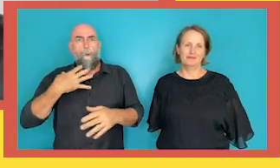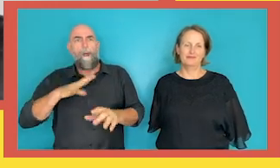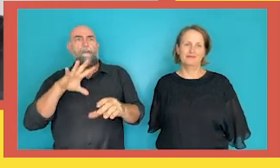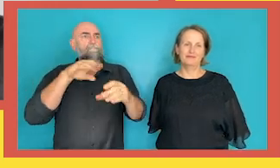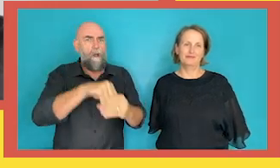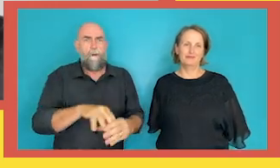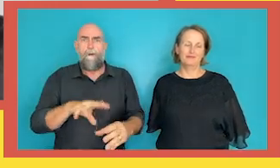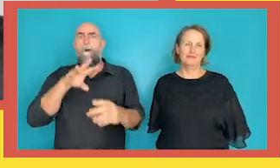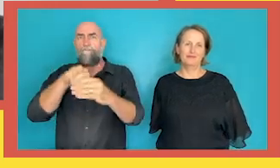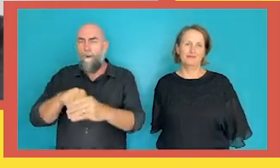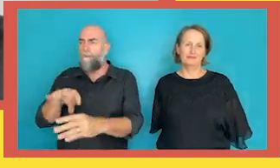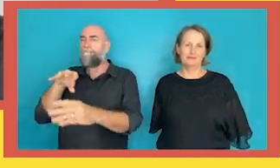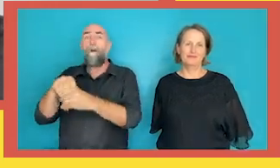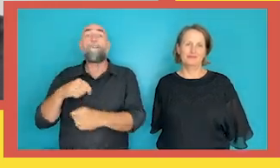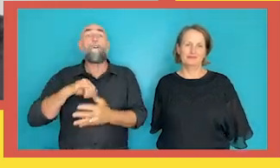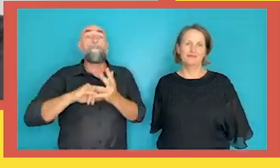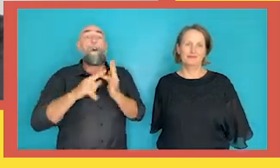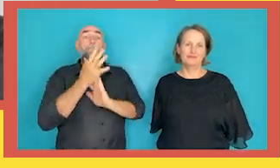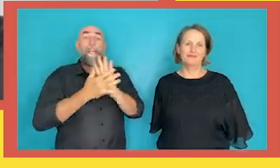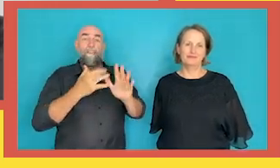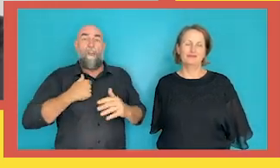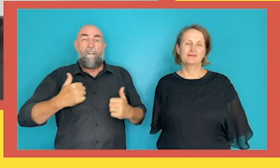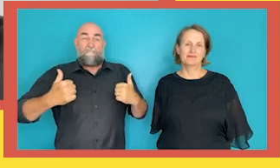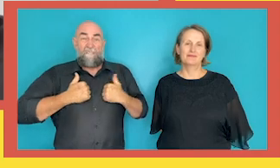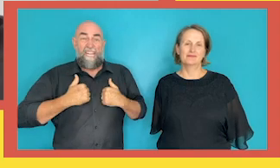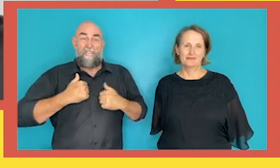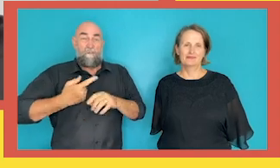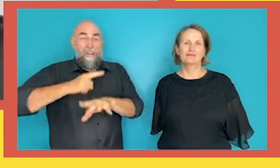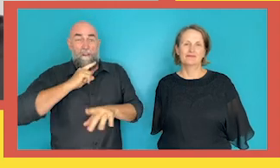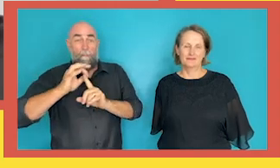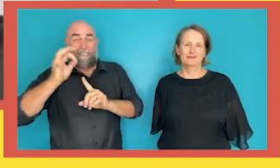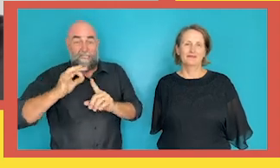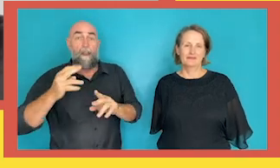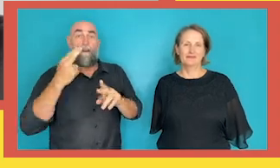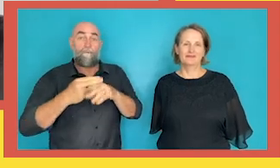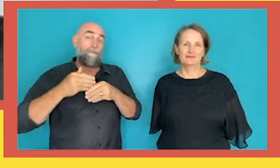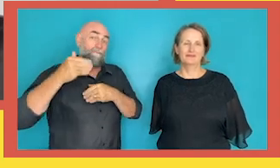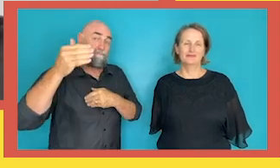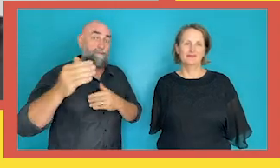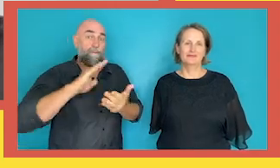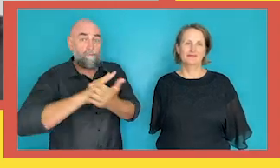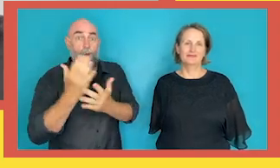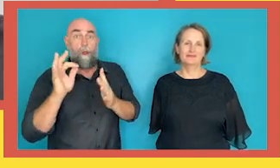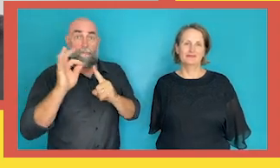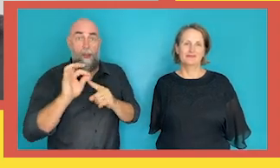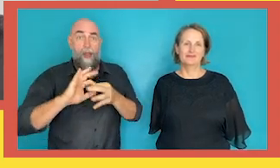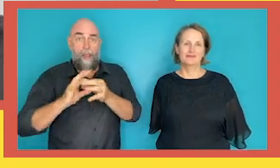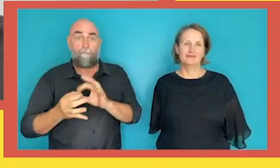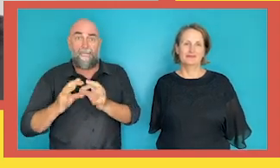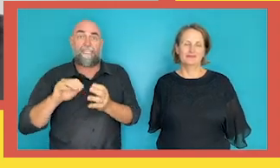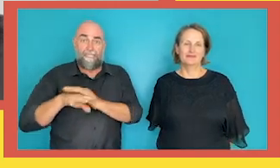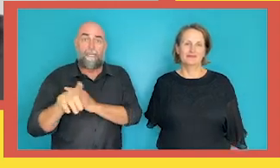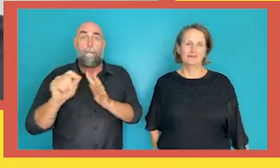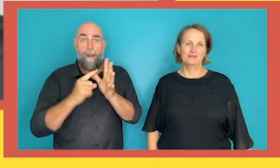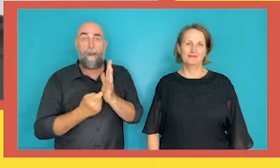you peaking in September, in August and September for the Paralympics. So it must be such a